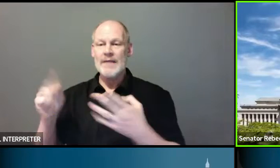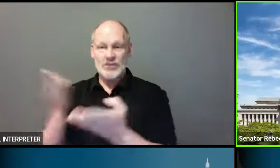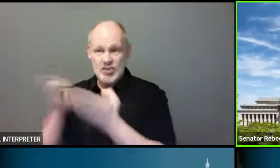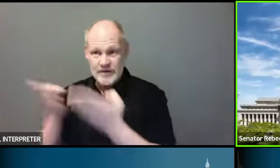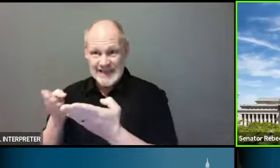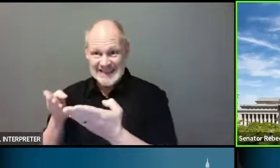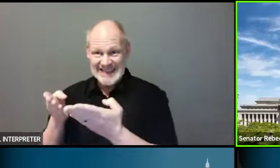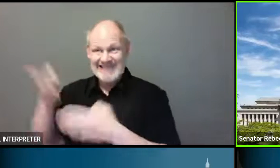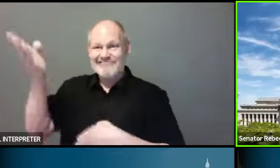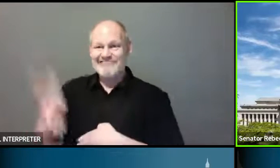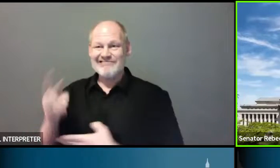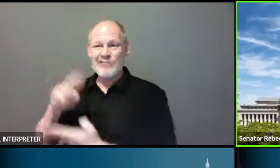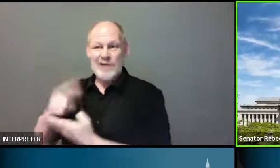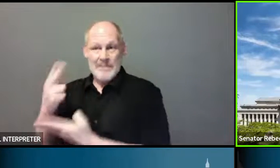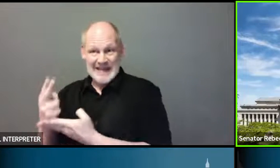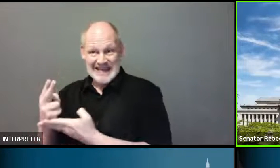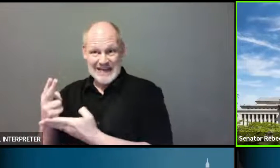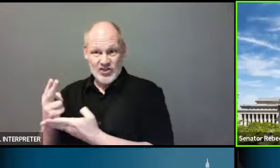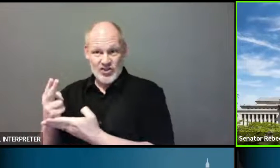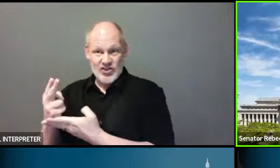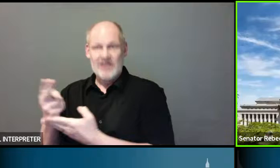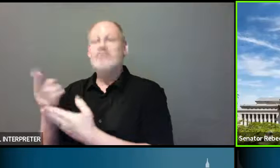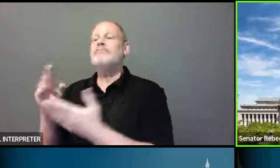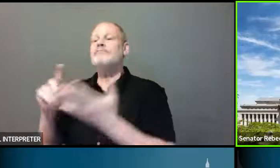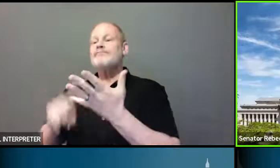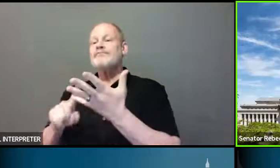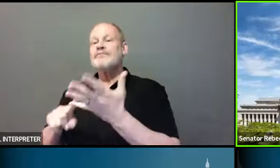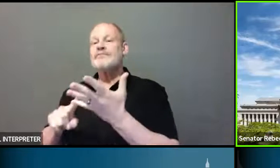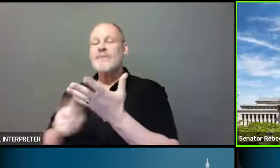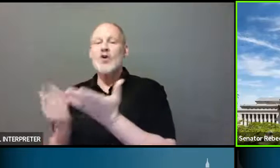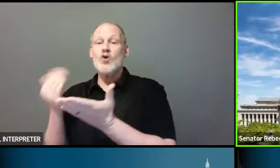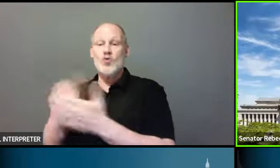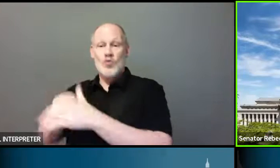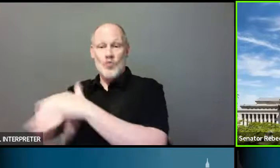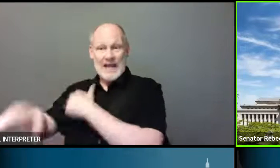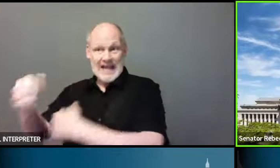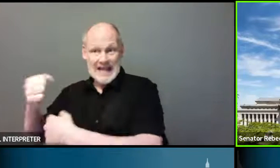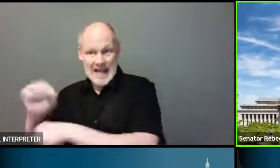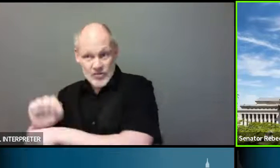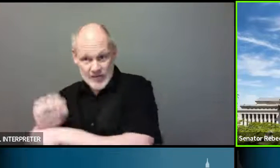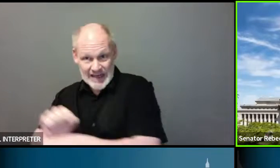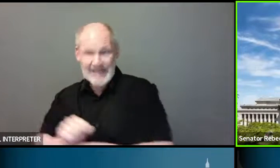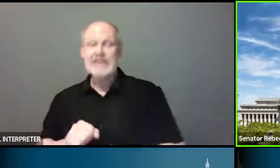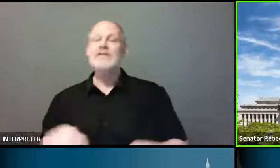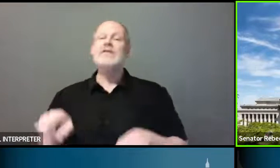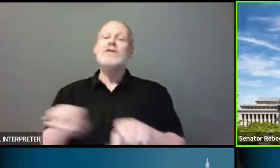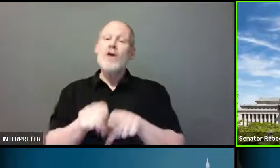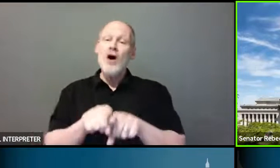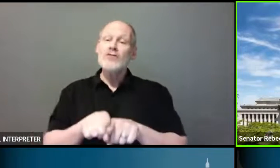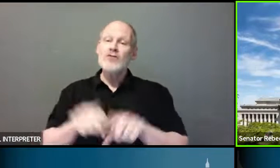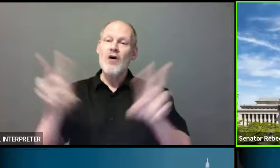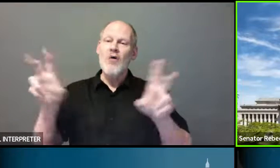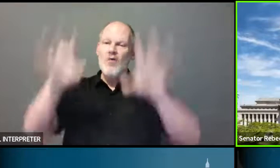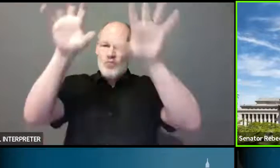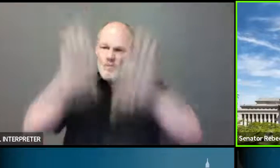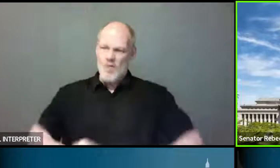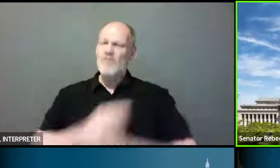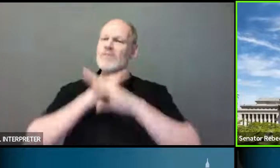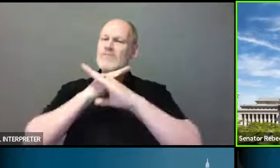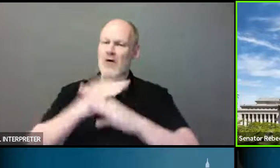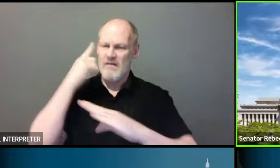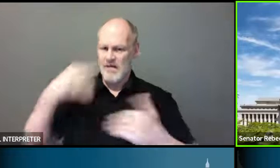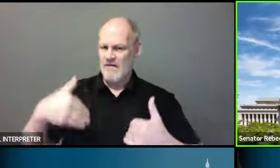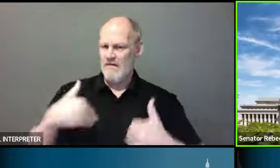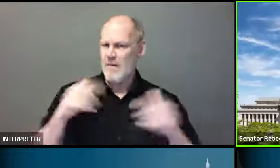reentry, looking at ways that we can remove barriers for young people and for communities that have been disproportionately